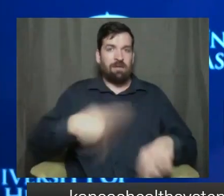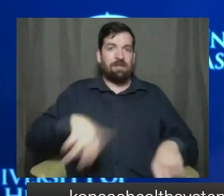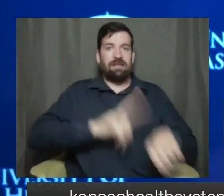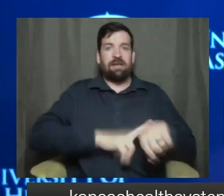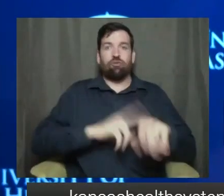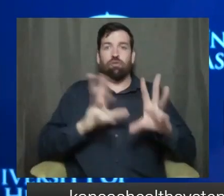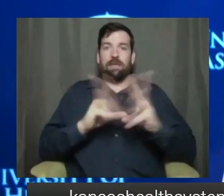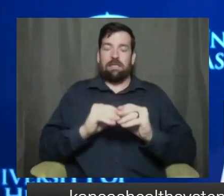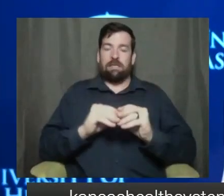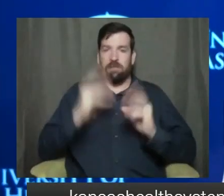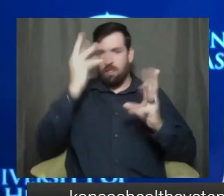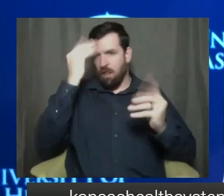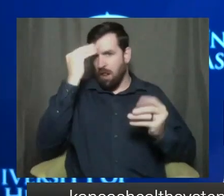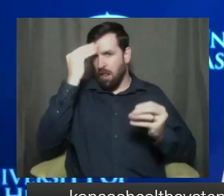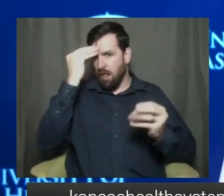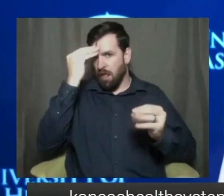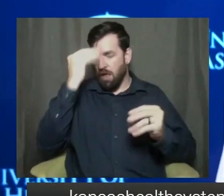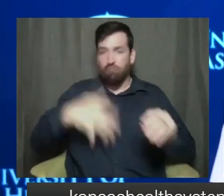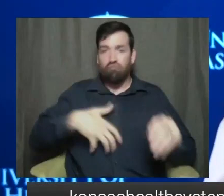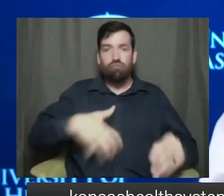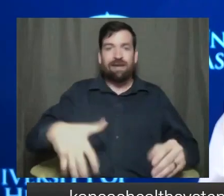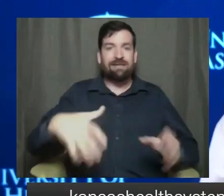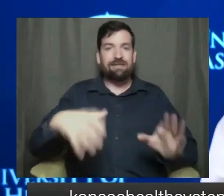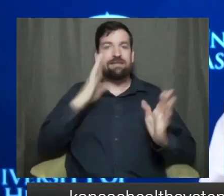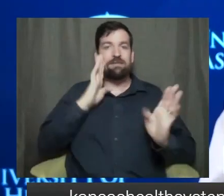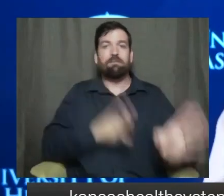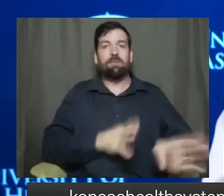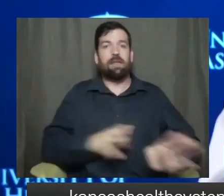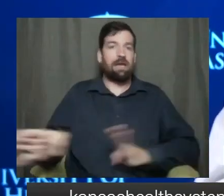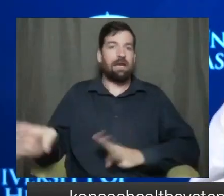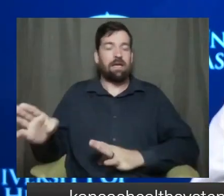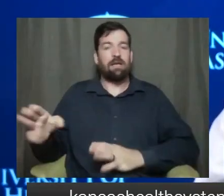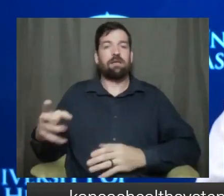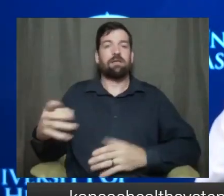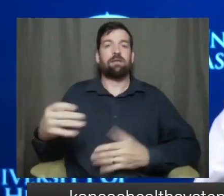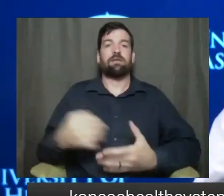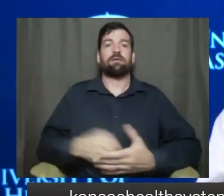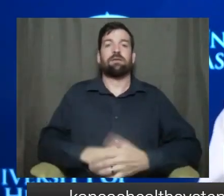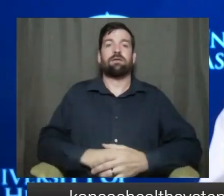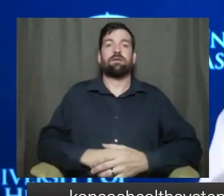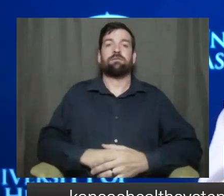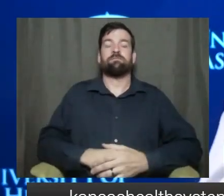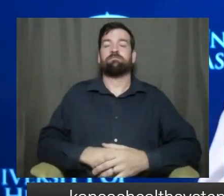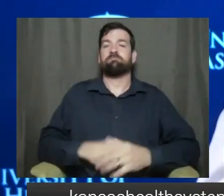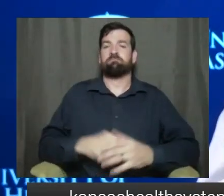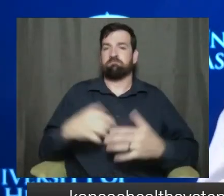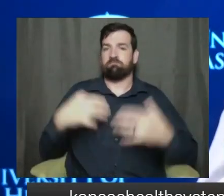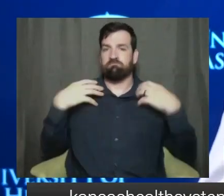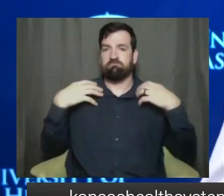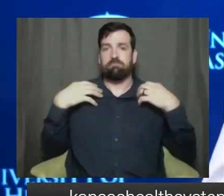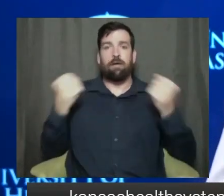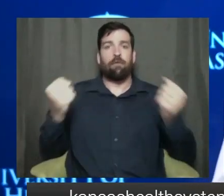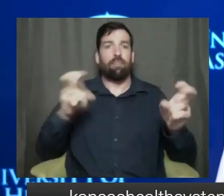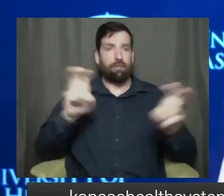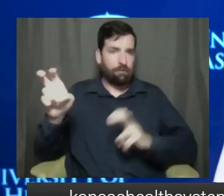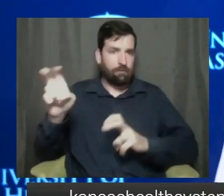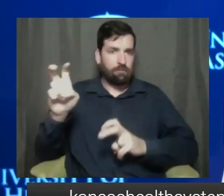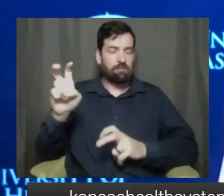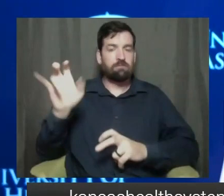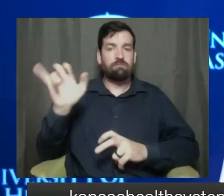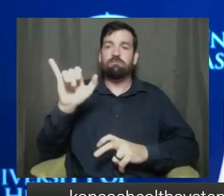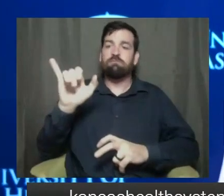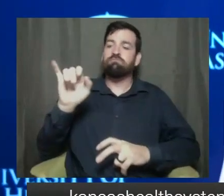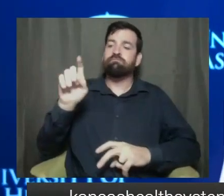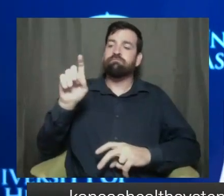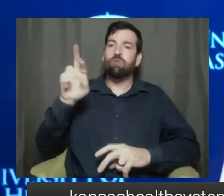about pregnancy planning. And so we started by talking about, underlying health, certainly going to see somebody like Dr. Ryan or somebody